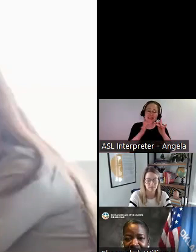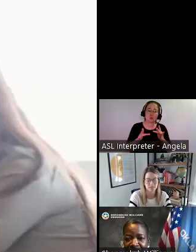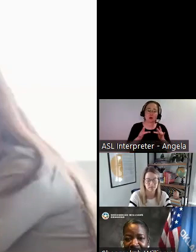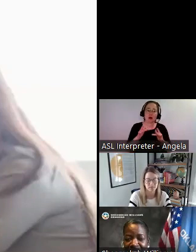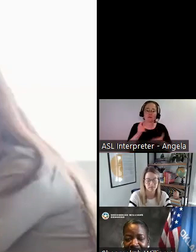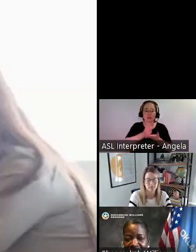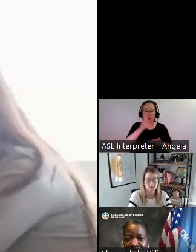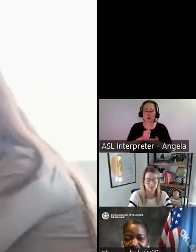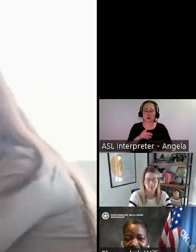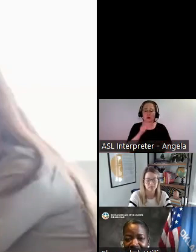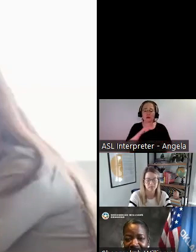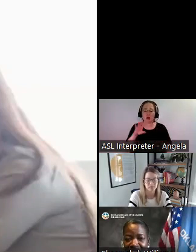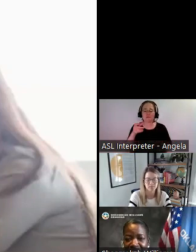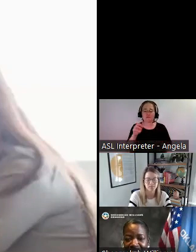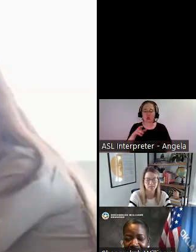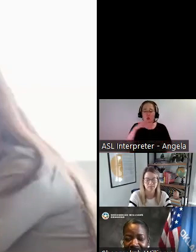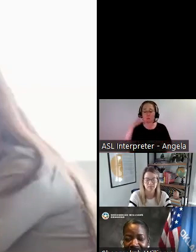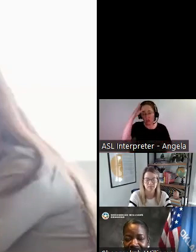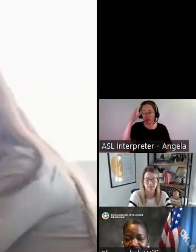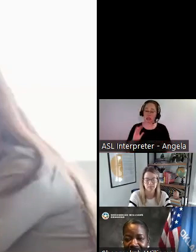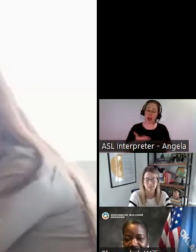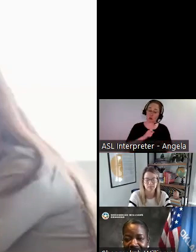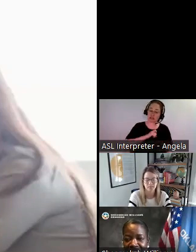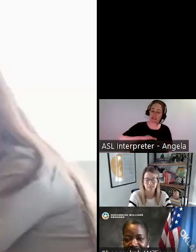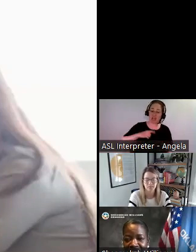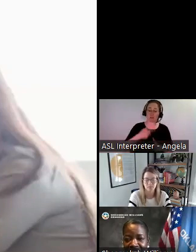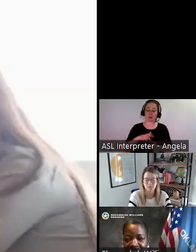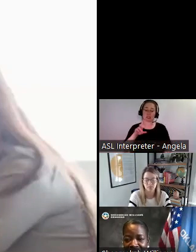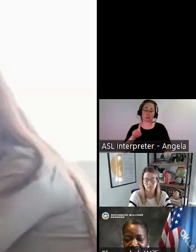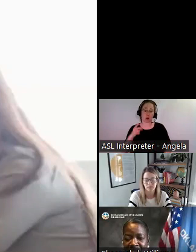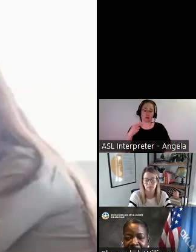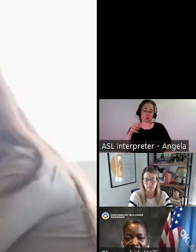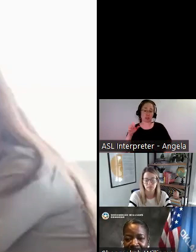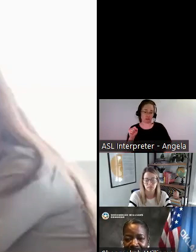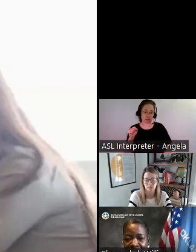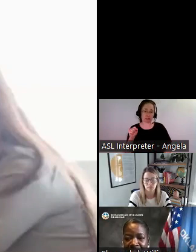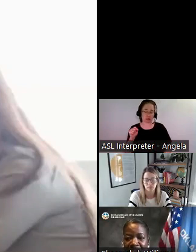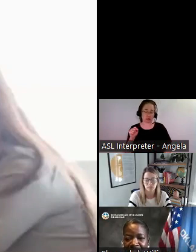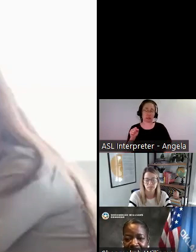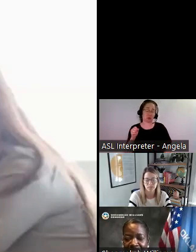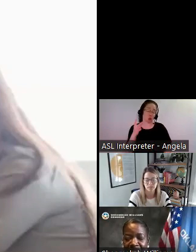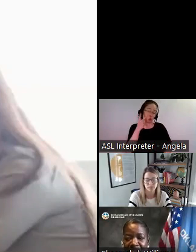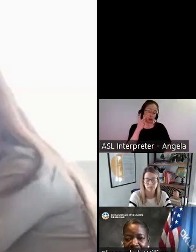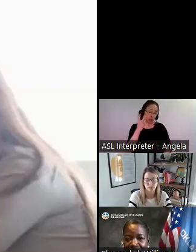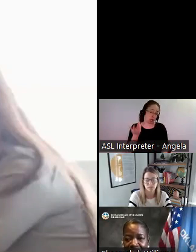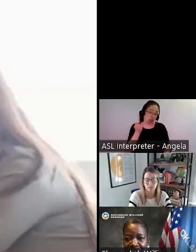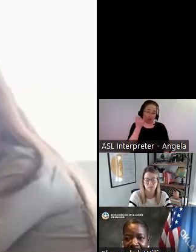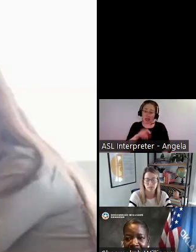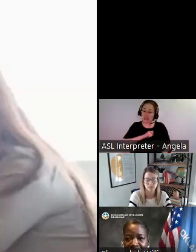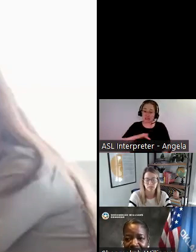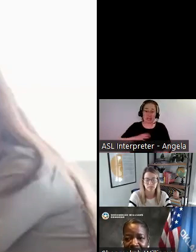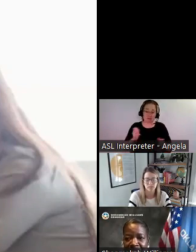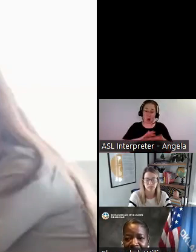parents. We're looking at our staff, along with the Department of Human Services, to see if any of our staff want